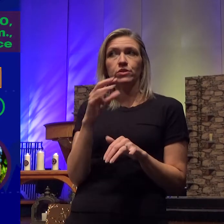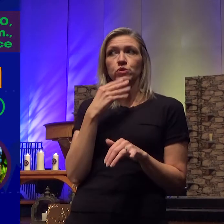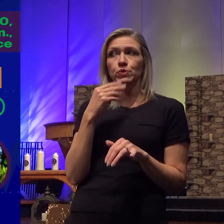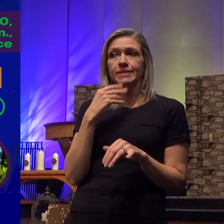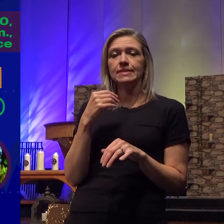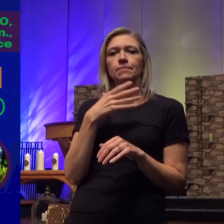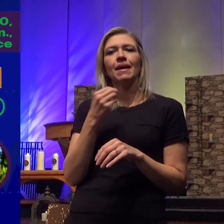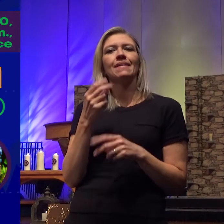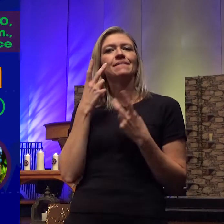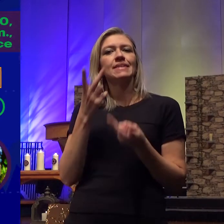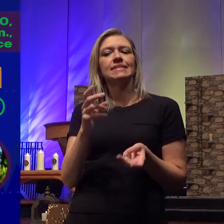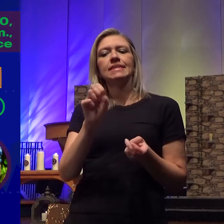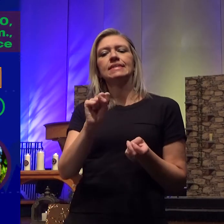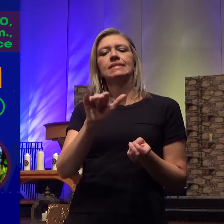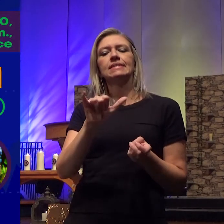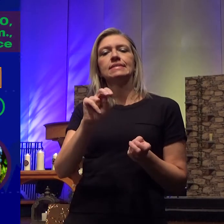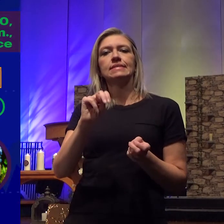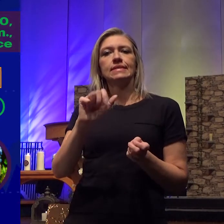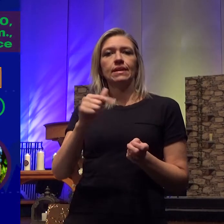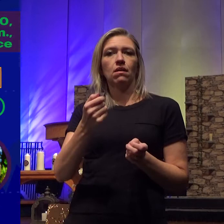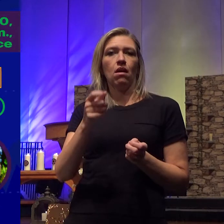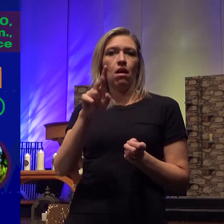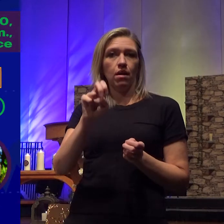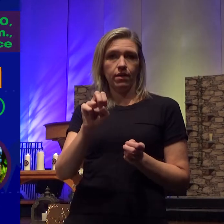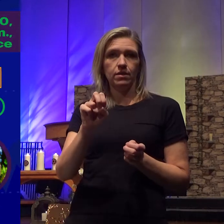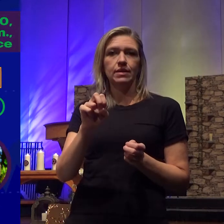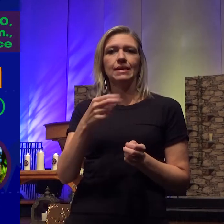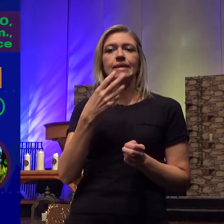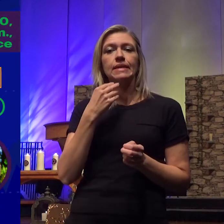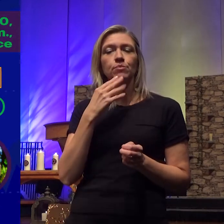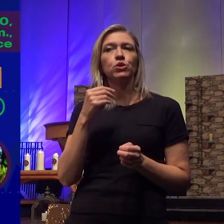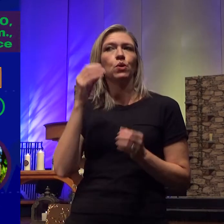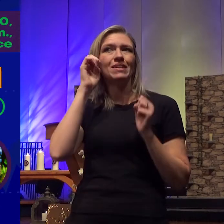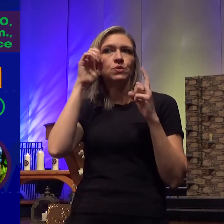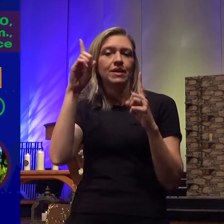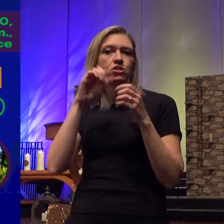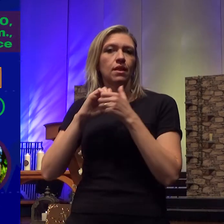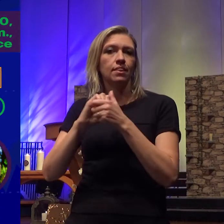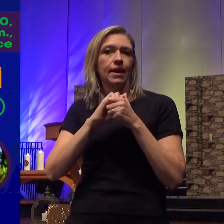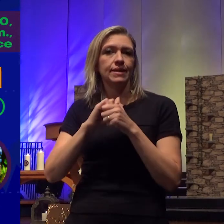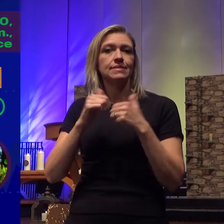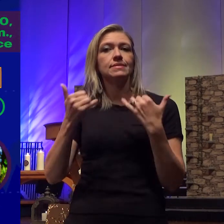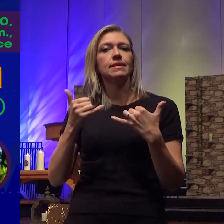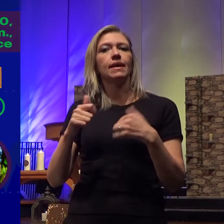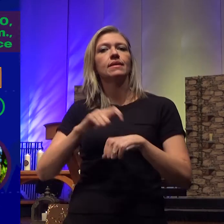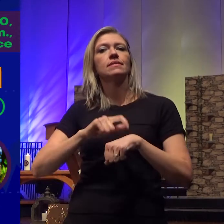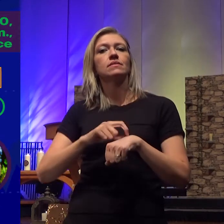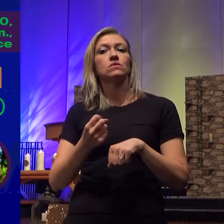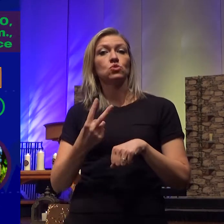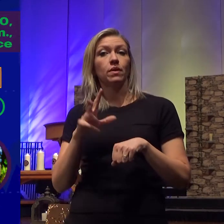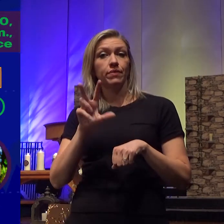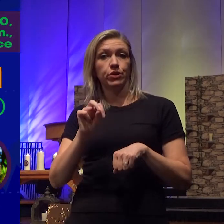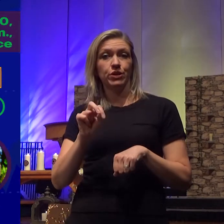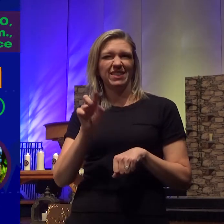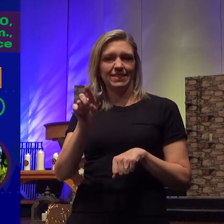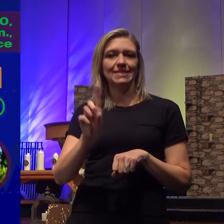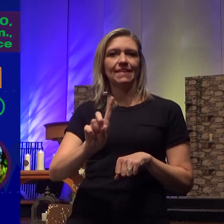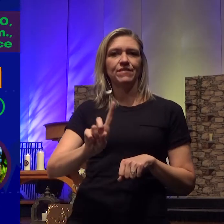we're also going to visit a synagogue at the Hebrew Educational Alliance. So that's today, 12:30, down in